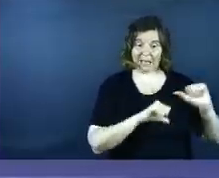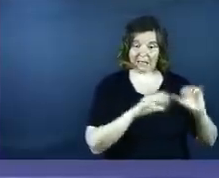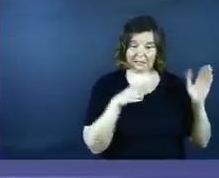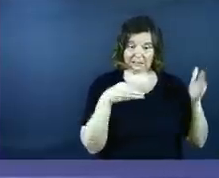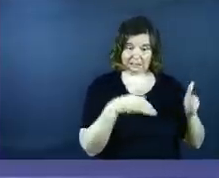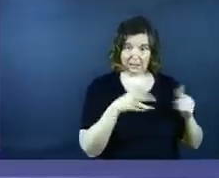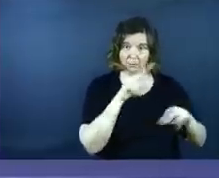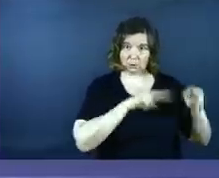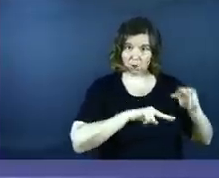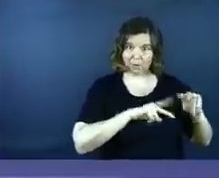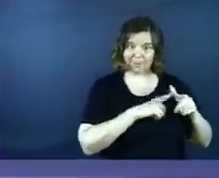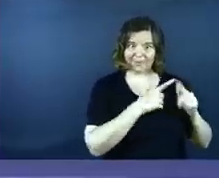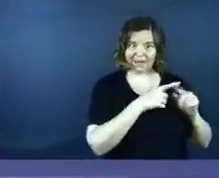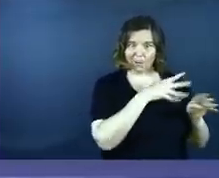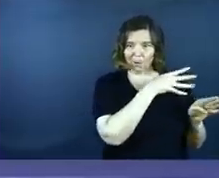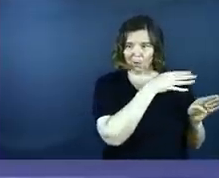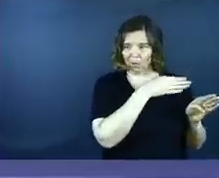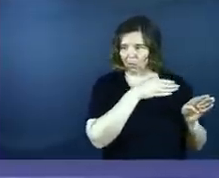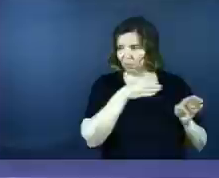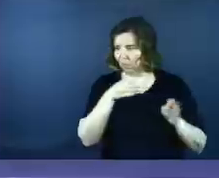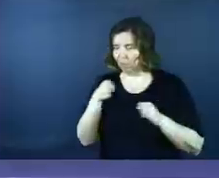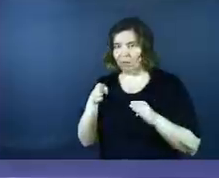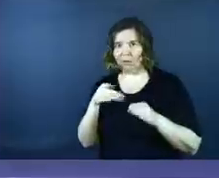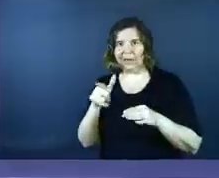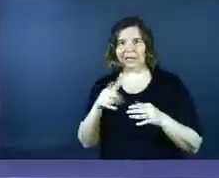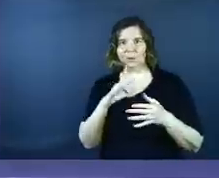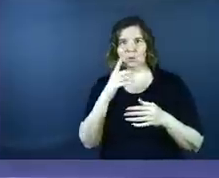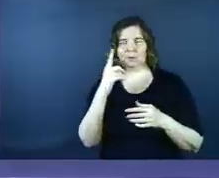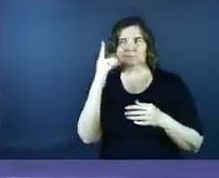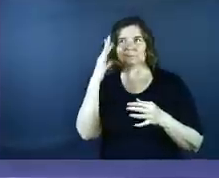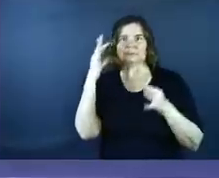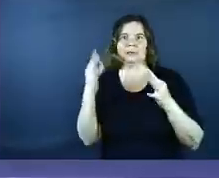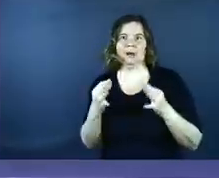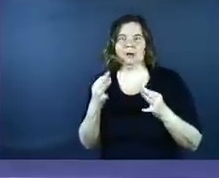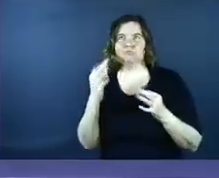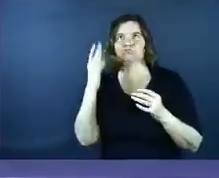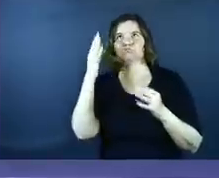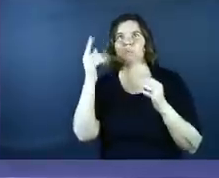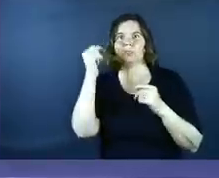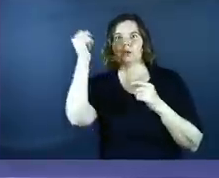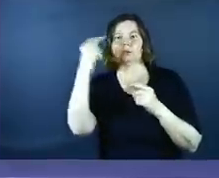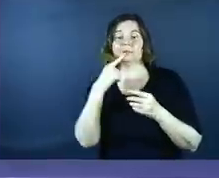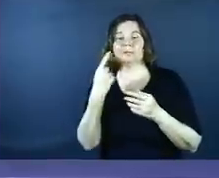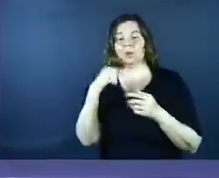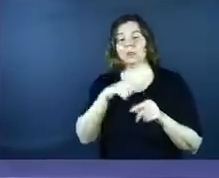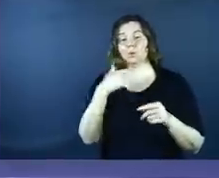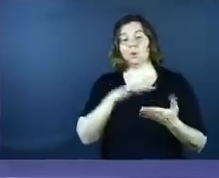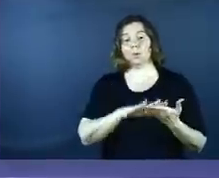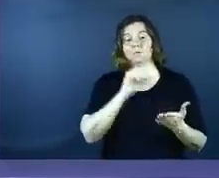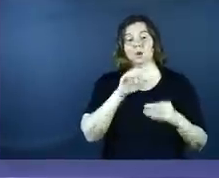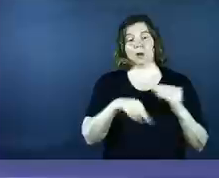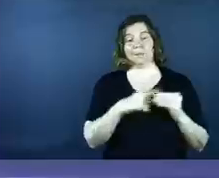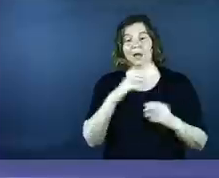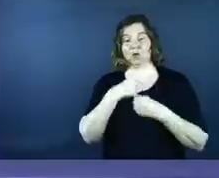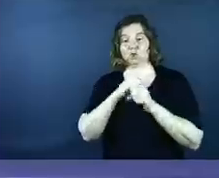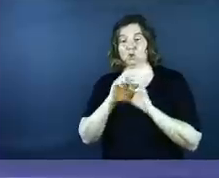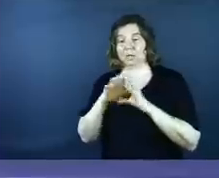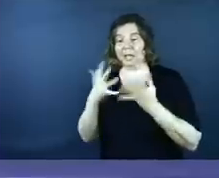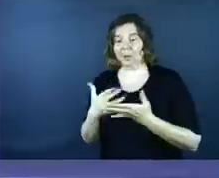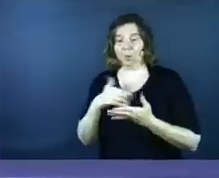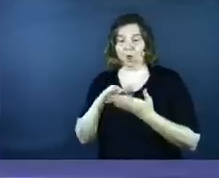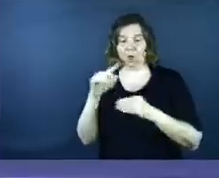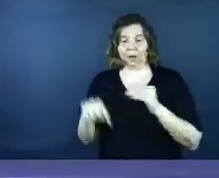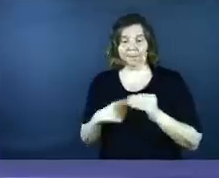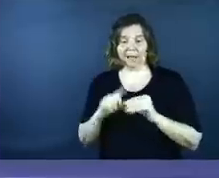could observe, but he would go a bit too far and he would draw conclusions. And sometimes he would say, this is what we've learned about creation. This is what we